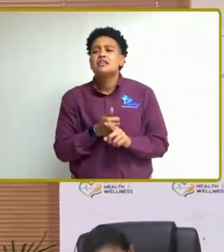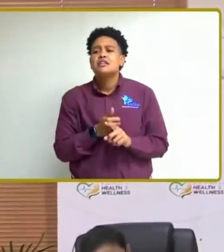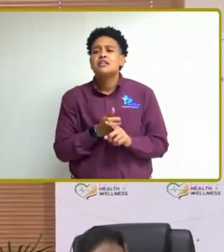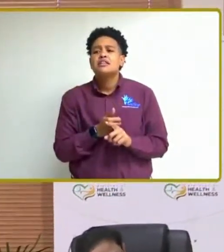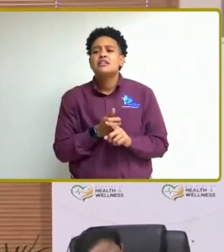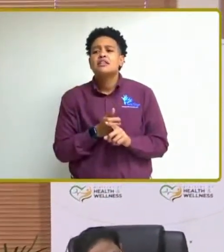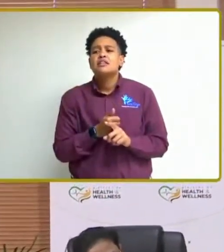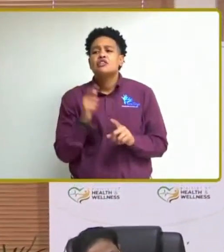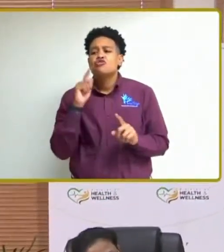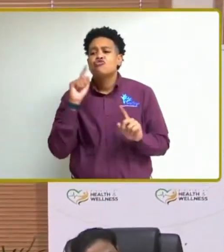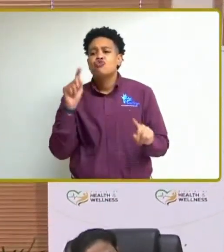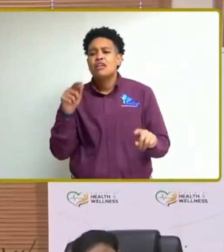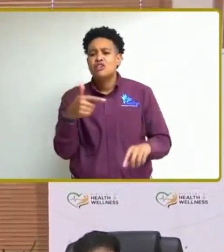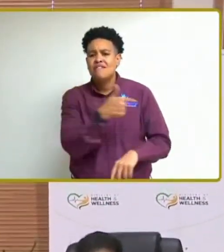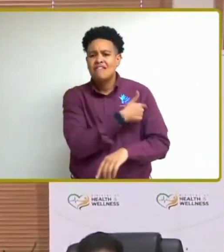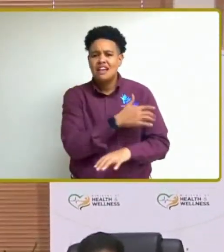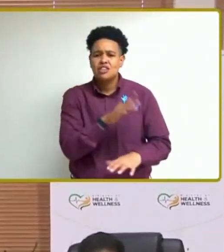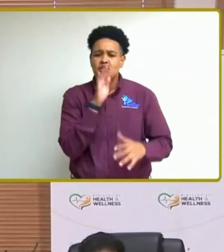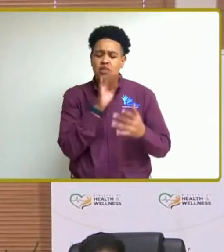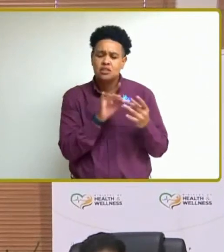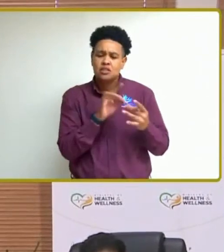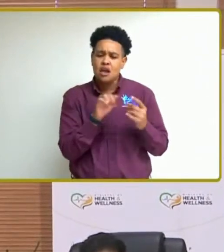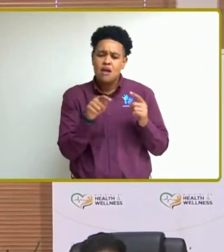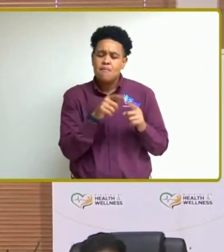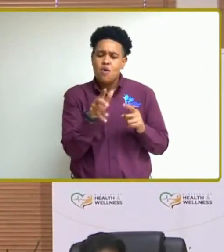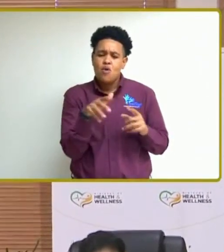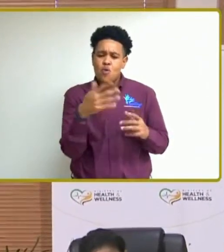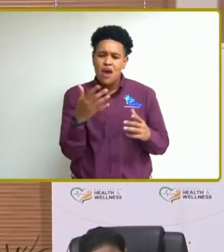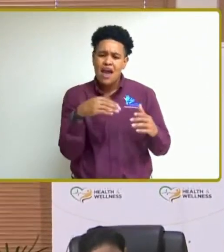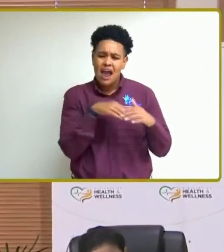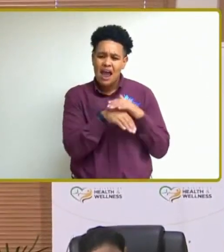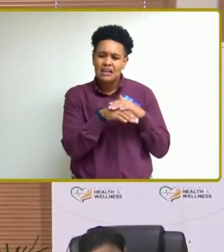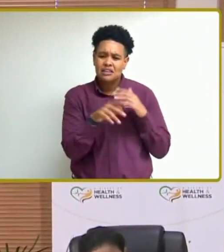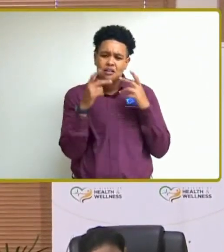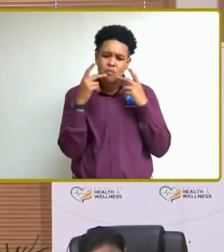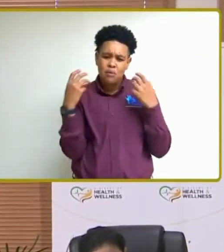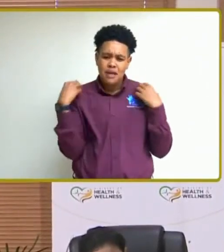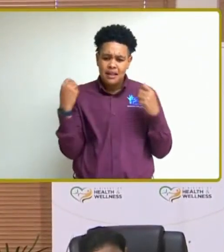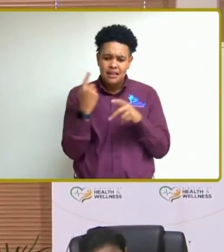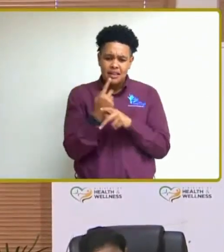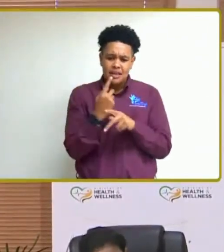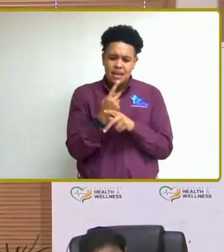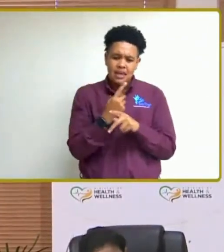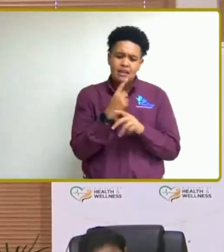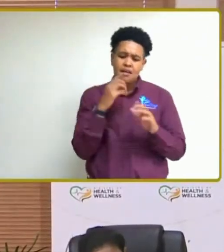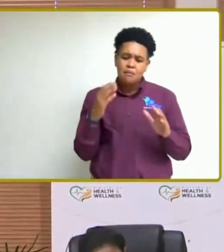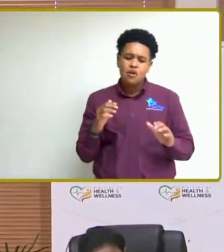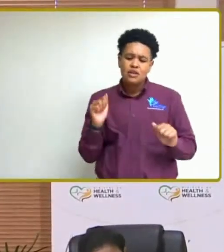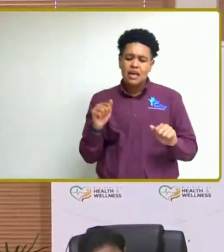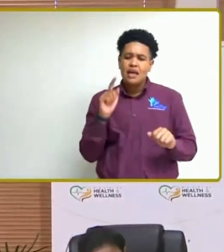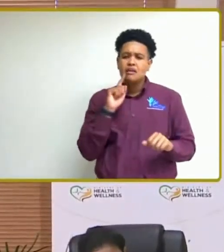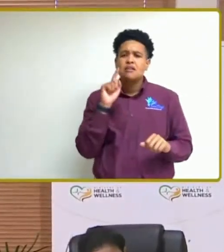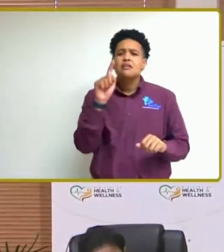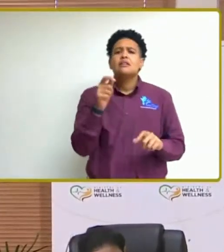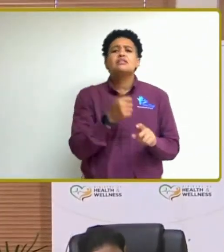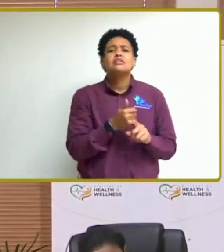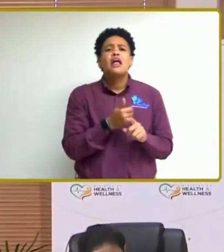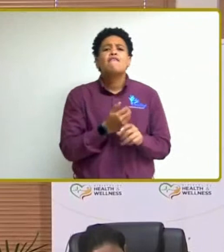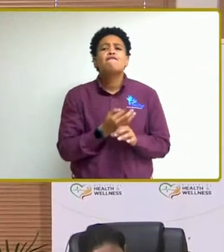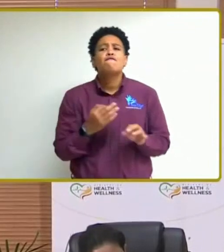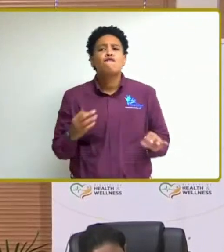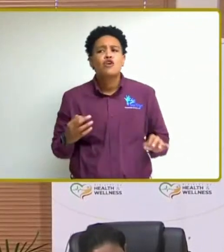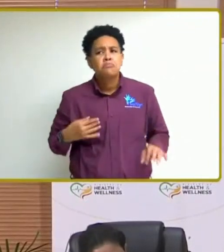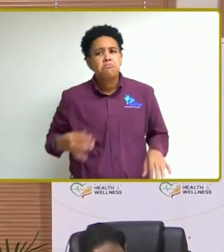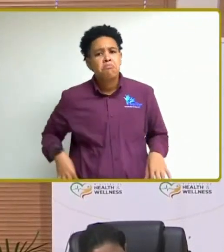reactions to the vaccination, you were speaking about the access to public health care and persons can avail themselves to that. Is